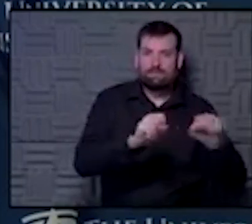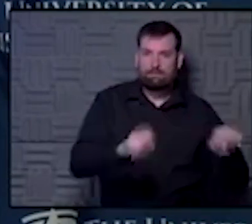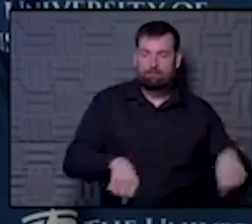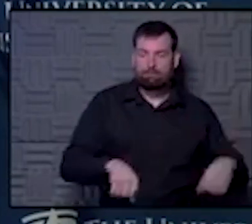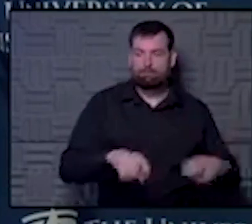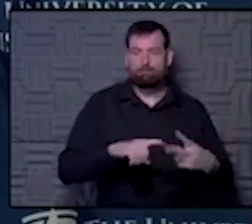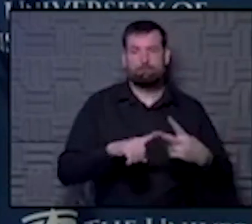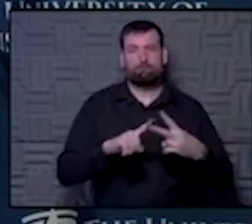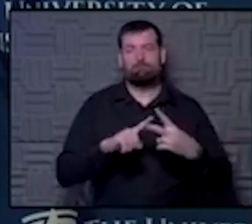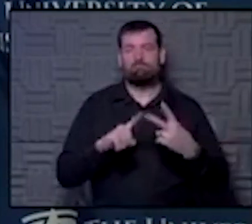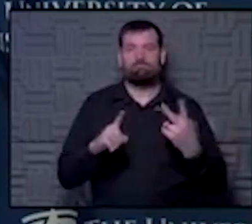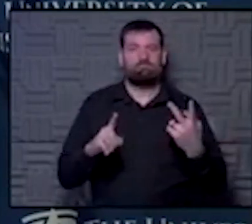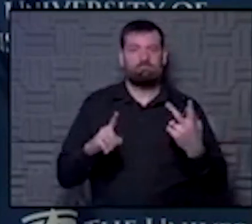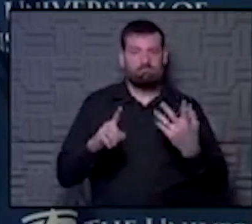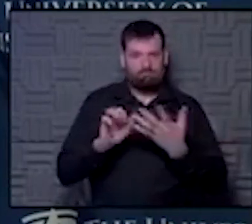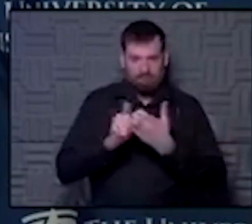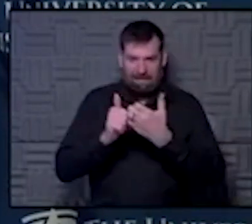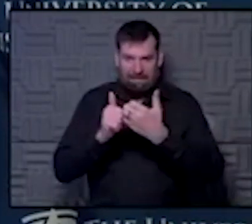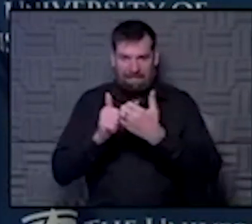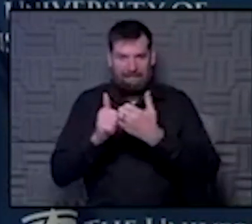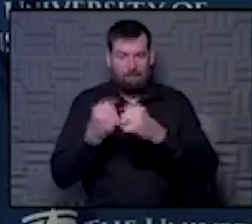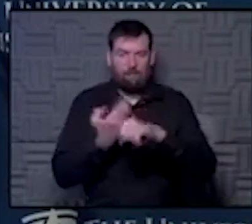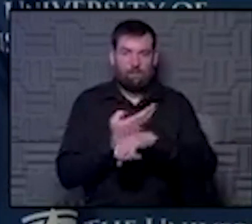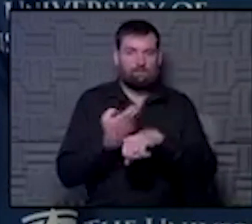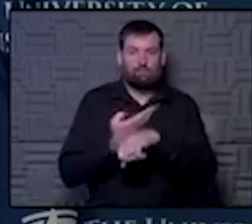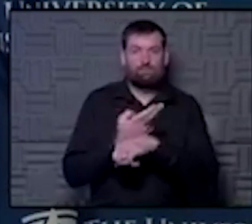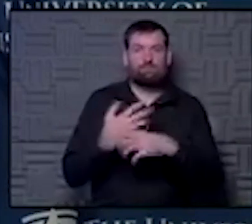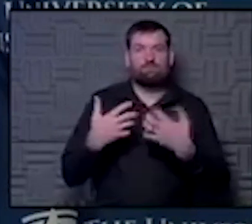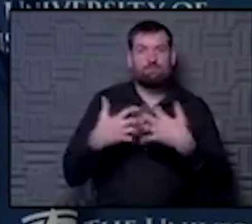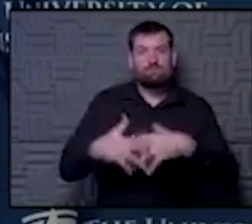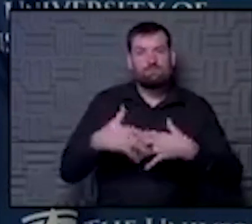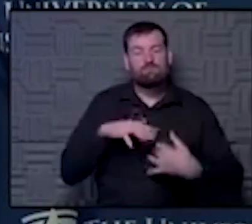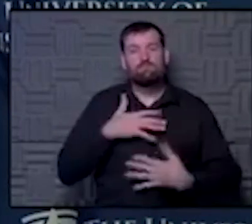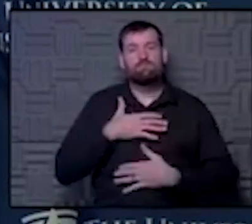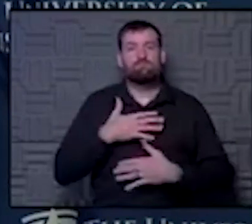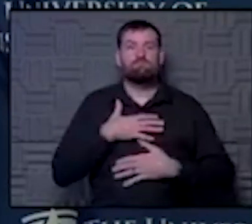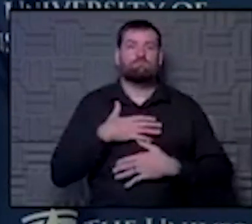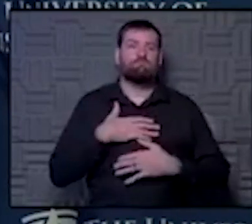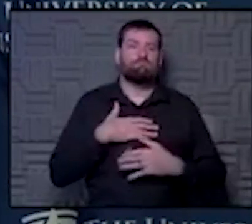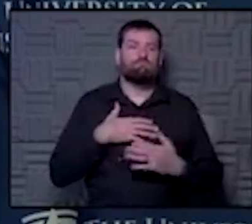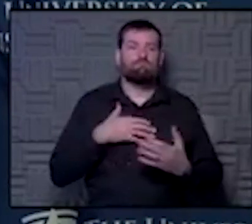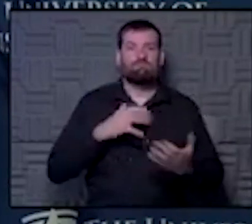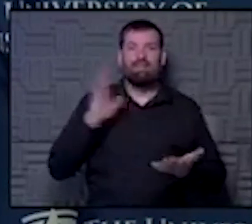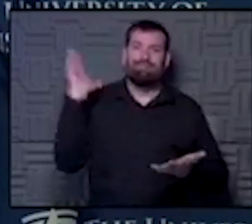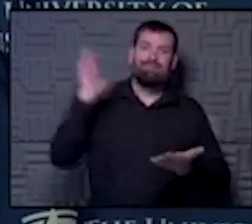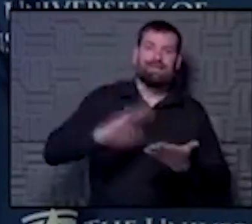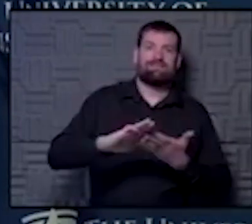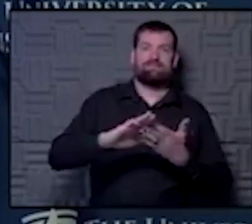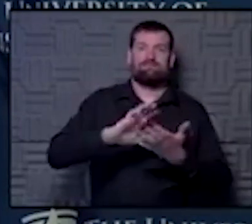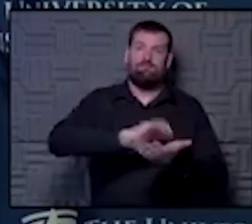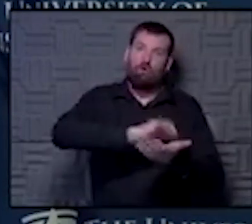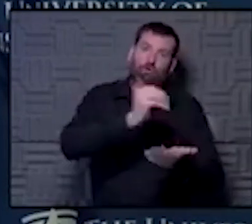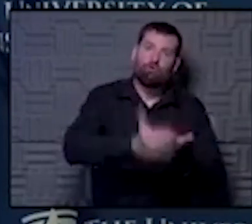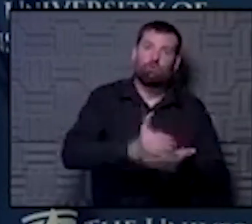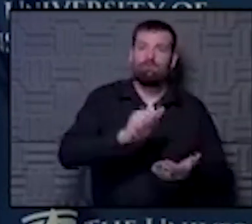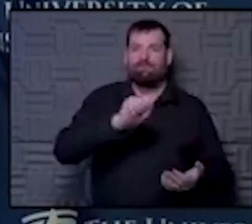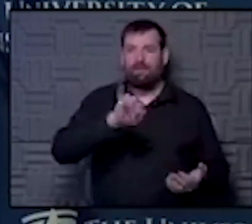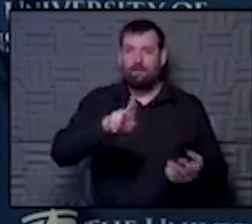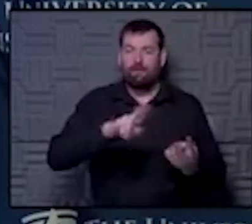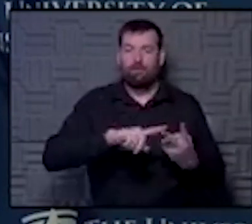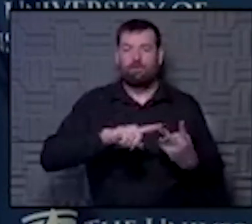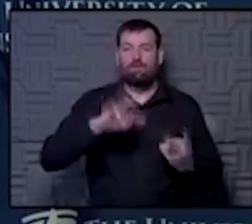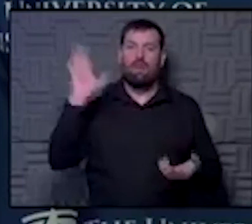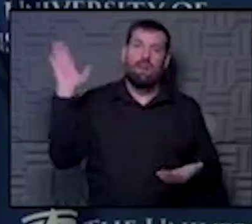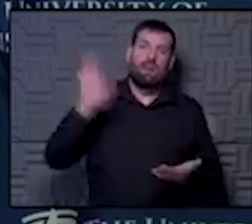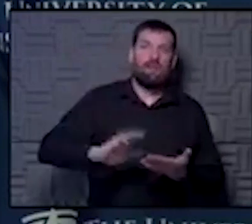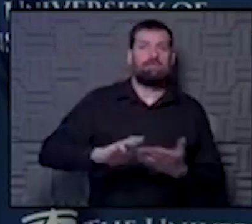we use, to ventilate patients. Like, we use a smaller tidal volume and then, use a lower peak